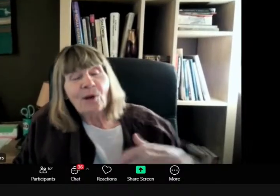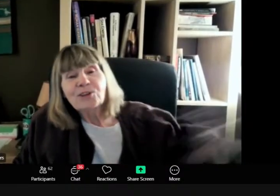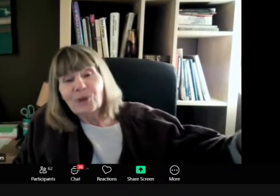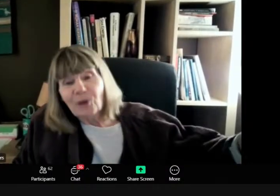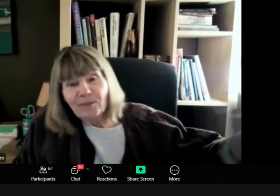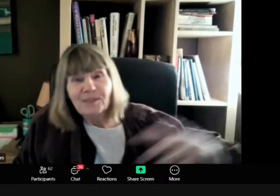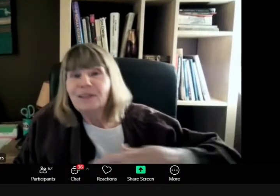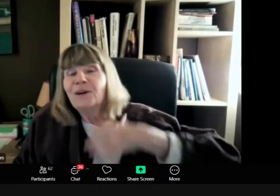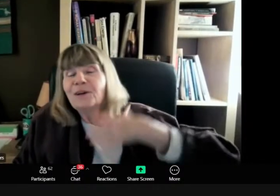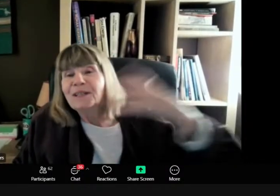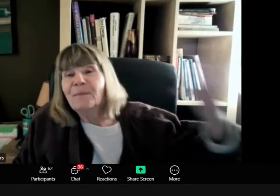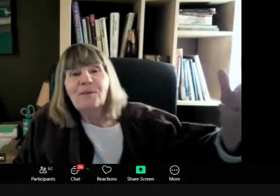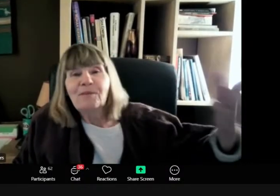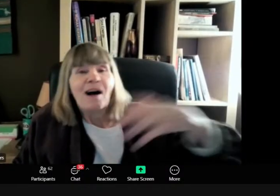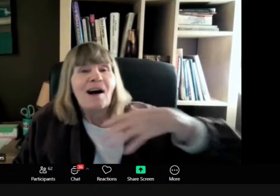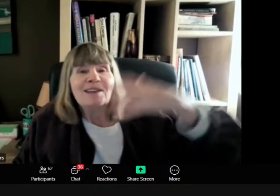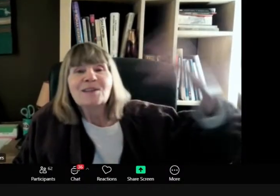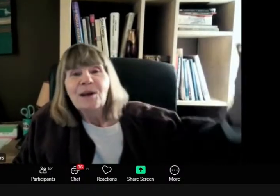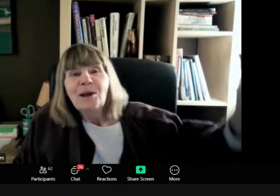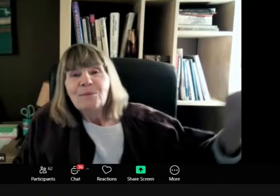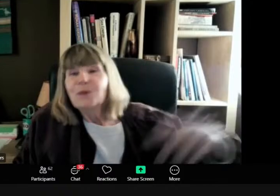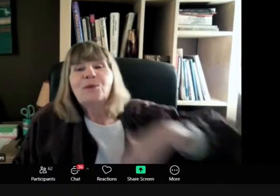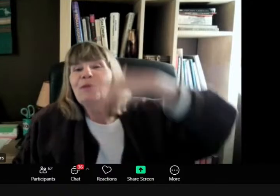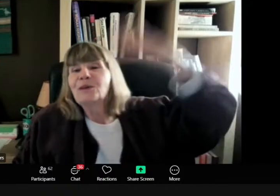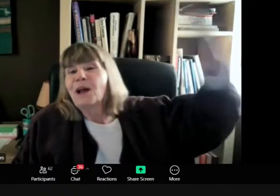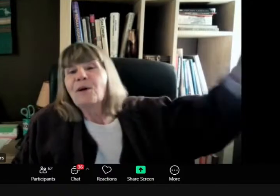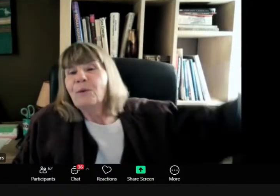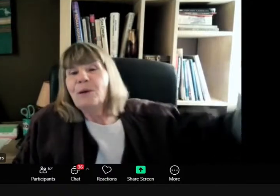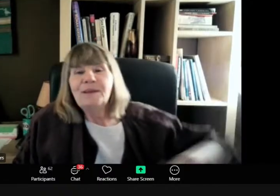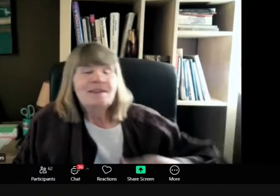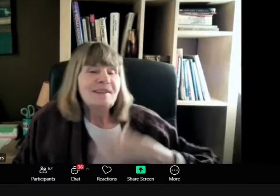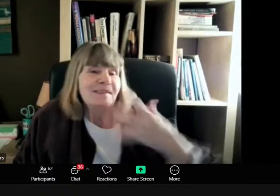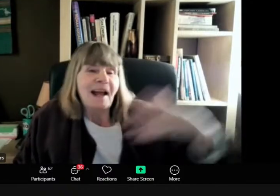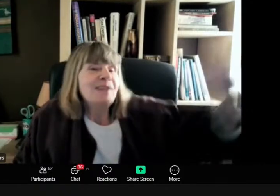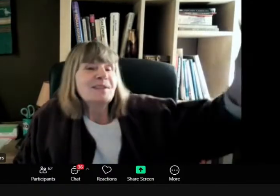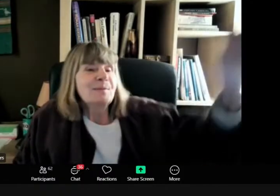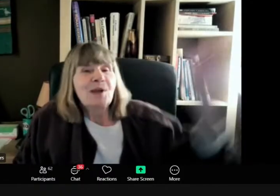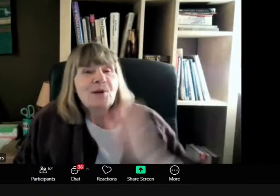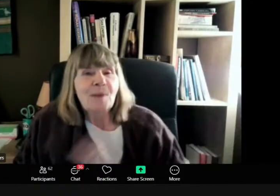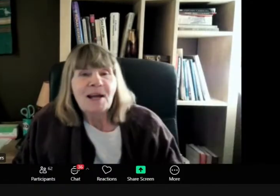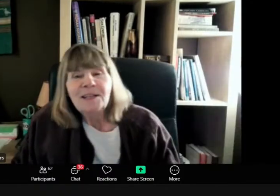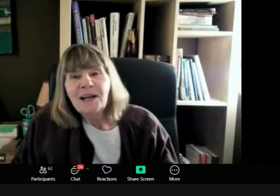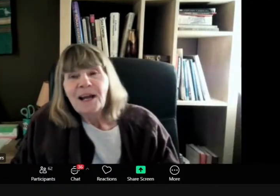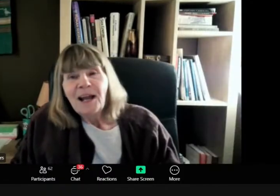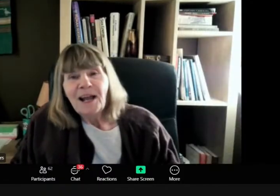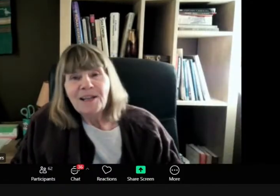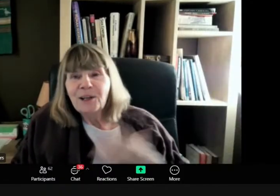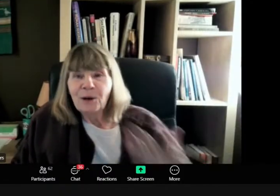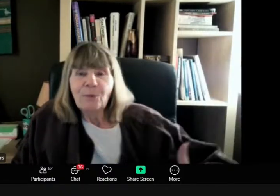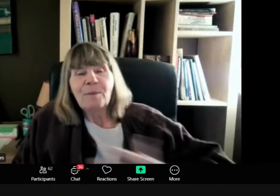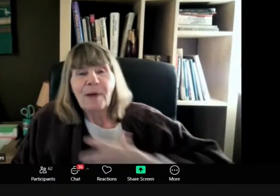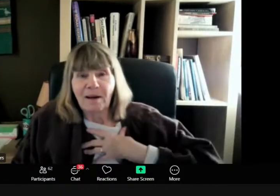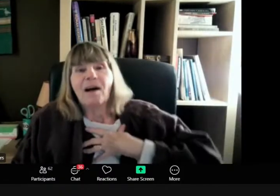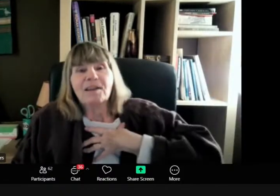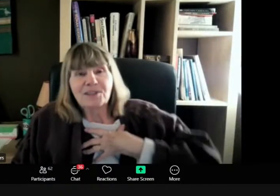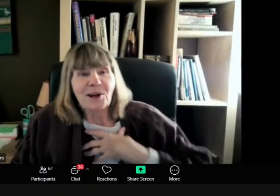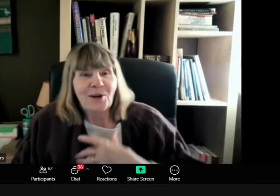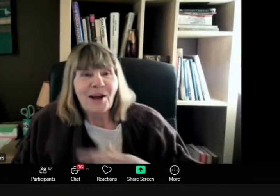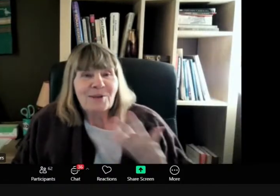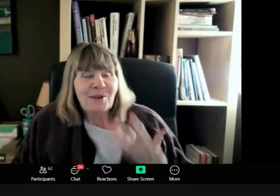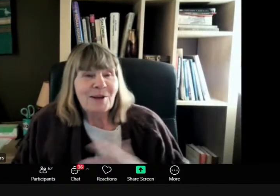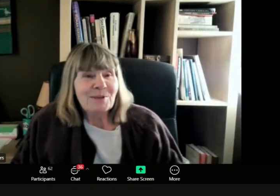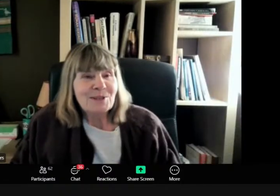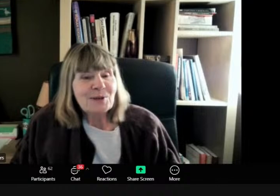Our culture often, exemplifies beautiful young women and handsome young men. And, what about